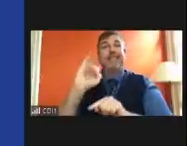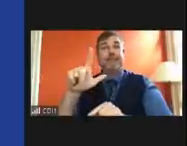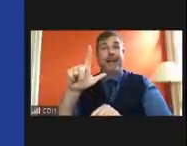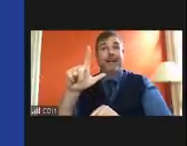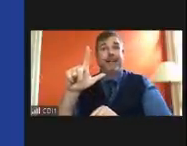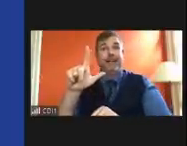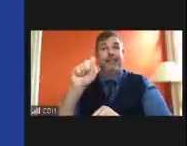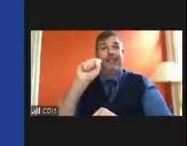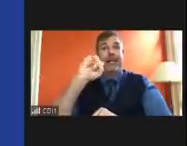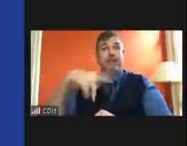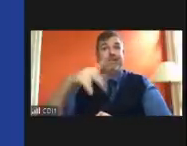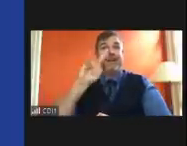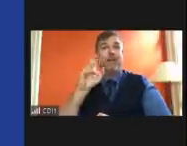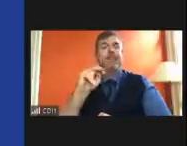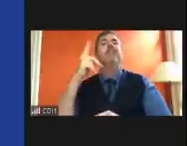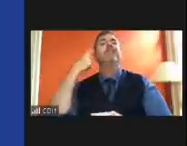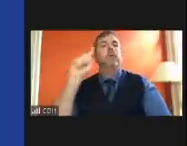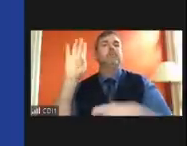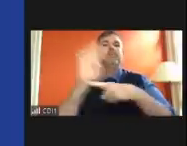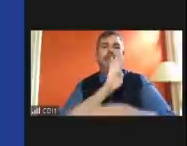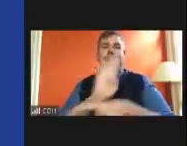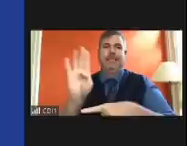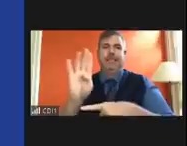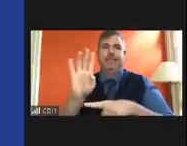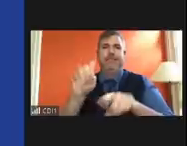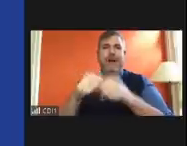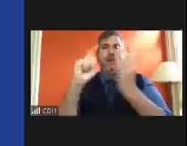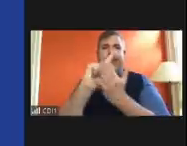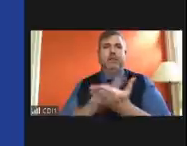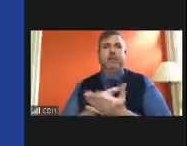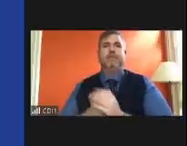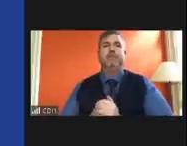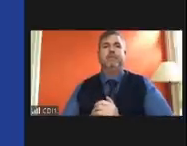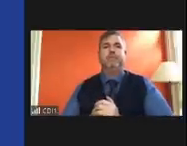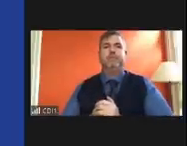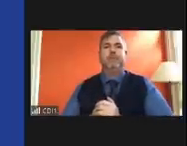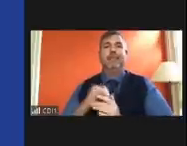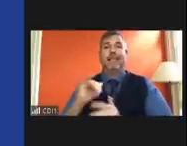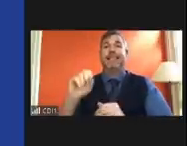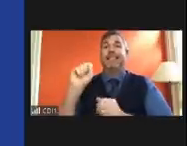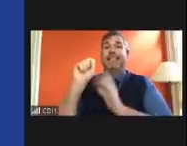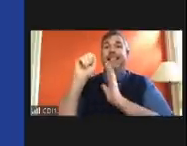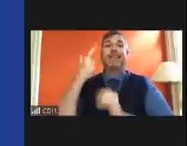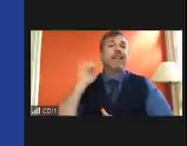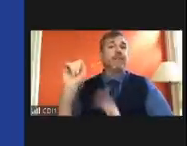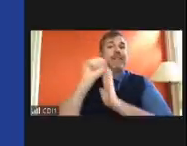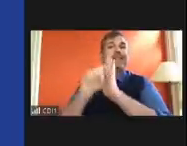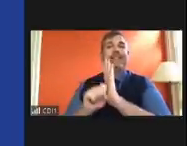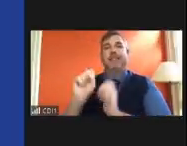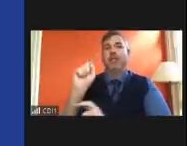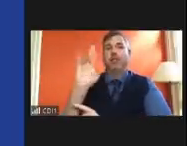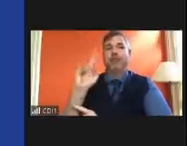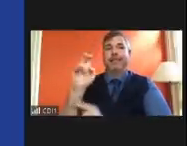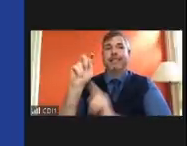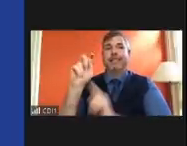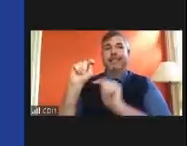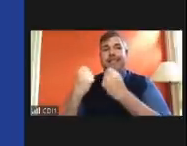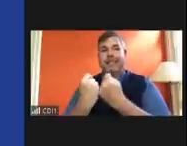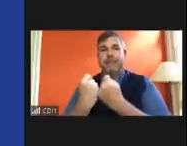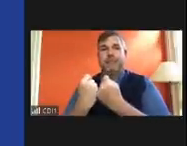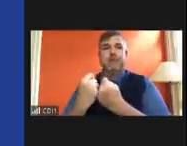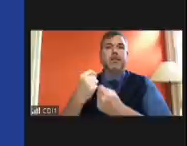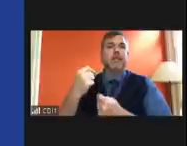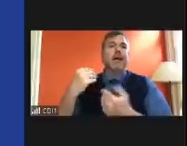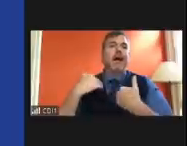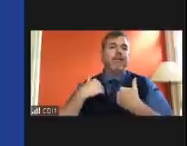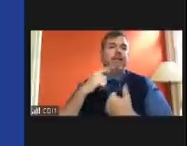made up of agencies like the CHP and the Cosmetology Board and the Alcohol Board, and they are moving